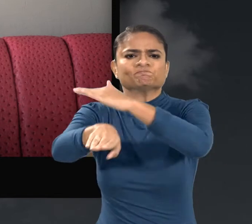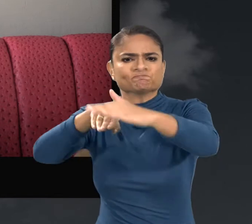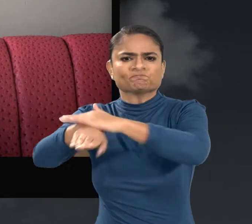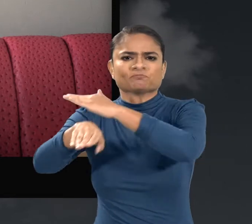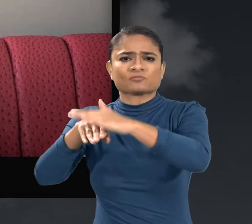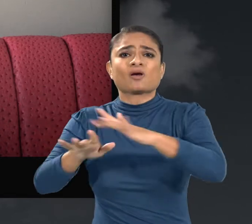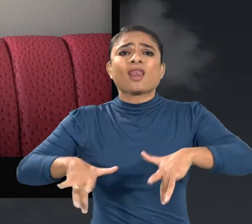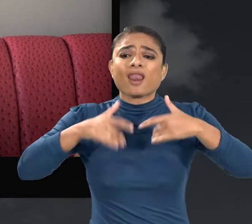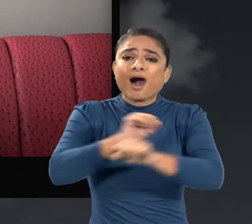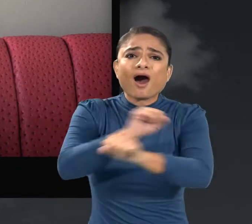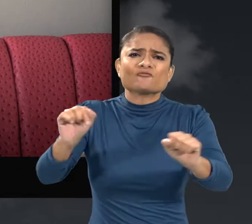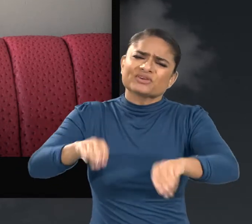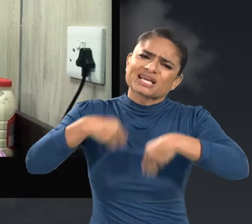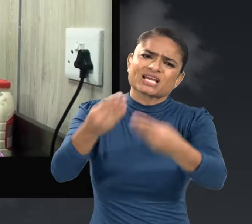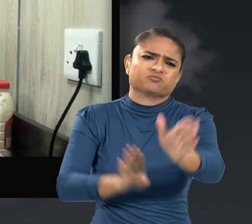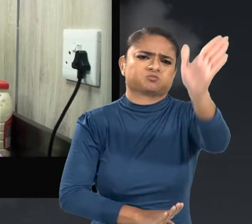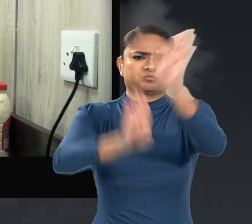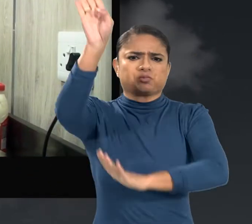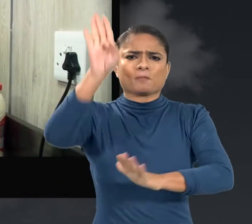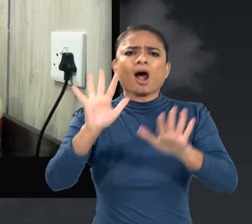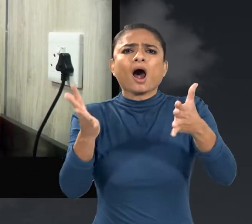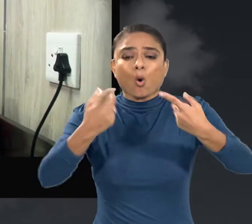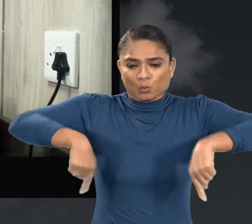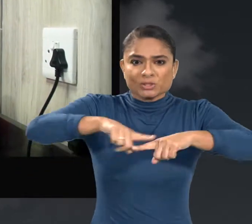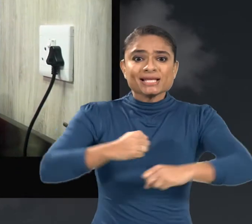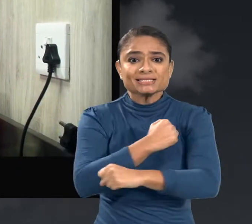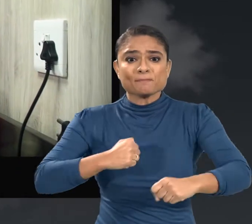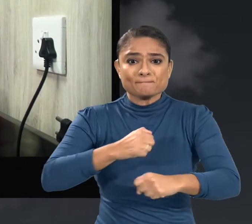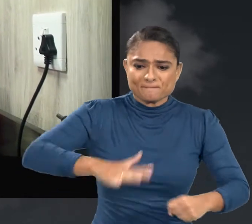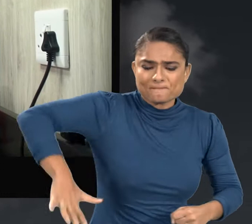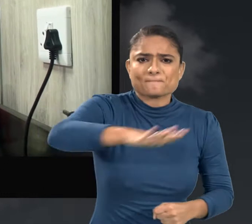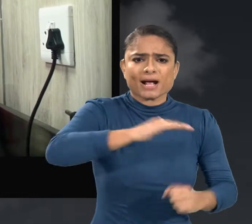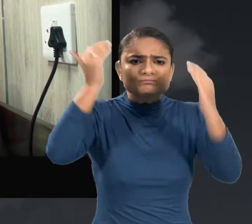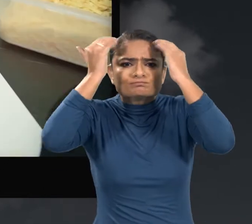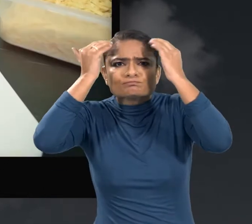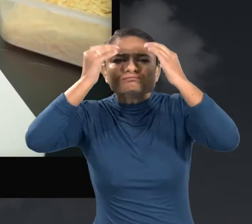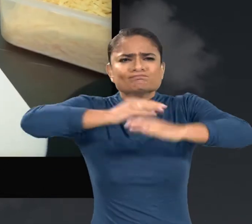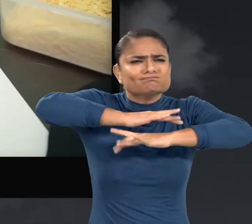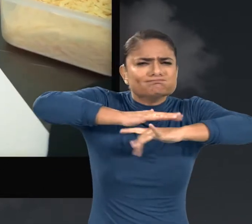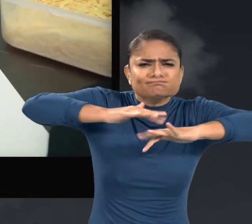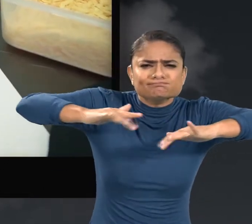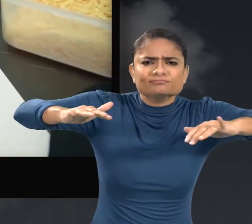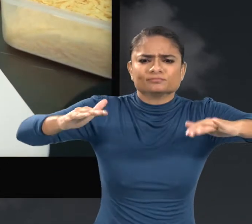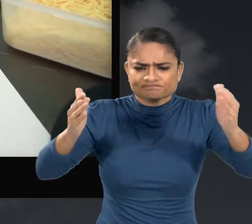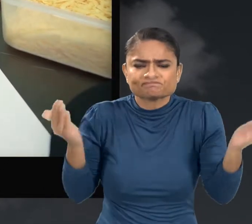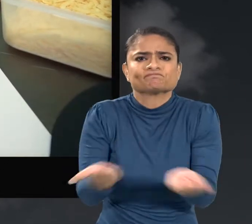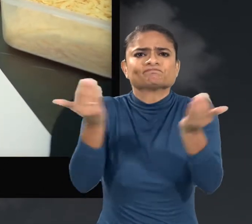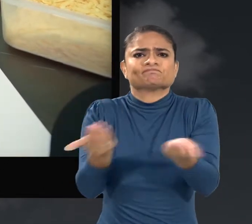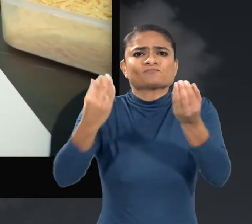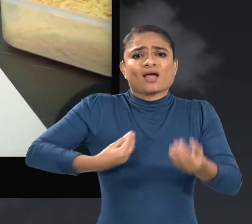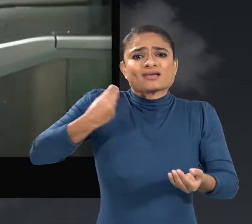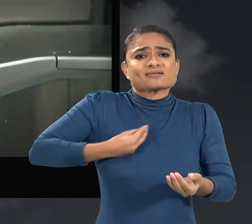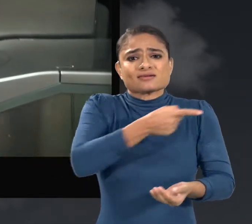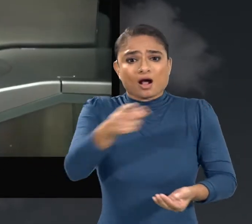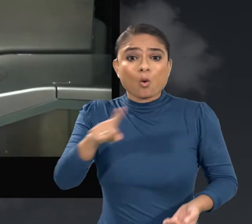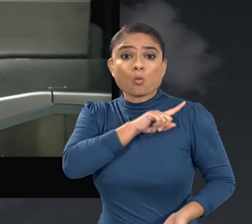society and live the best life. Now we need living space for our neurodiverse young